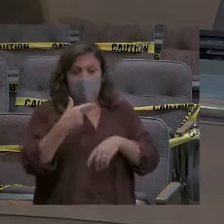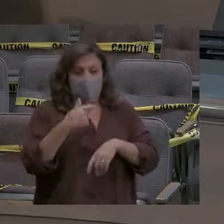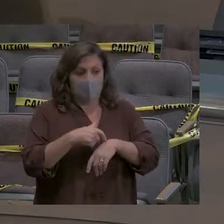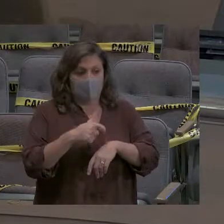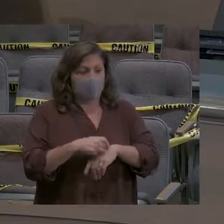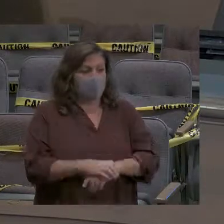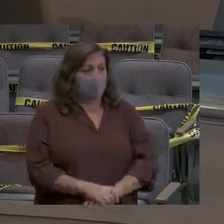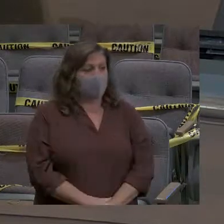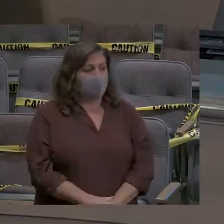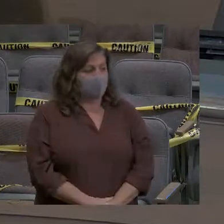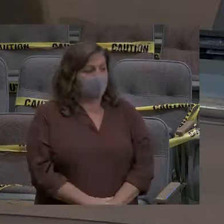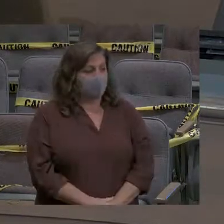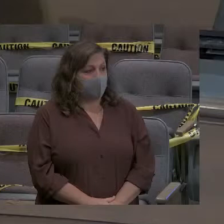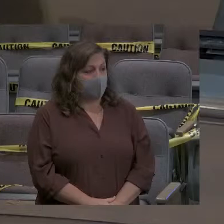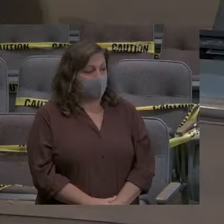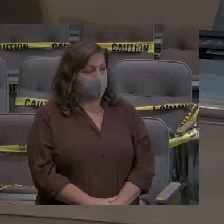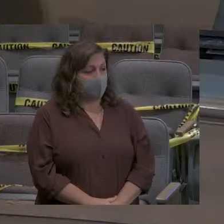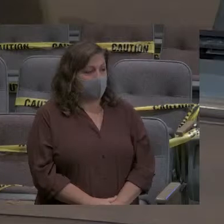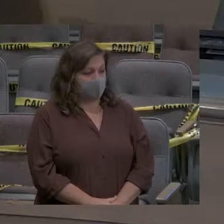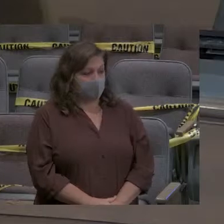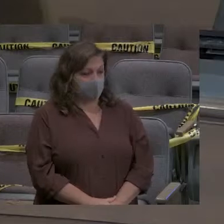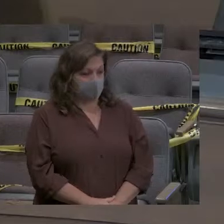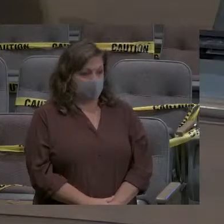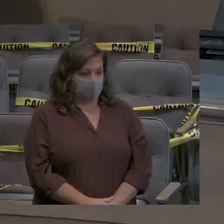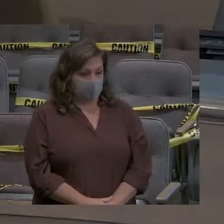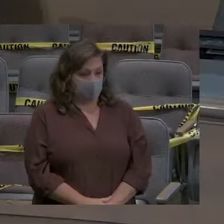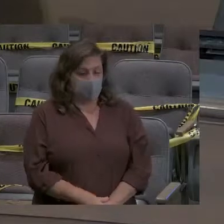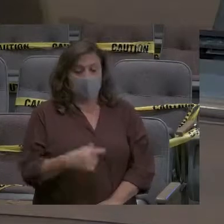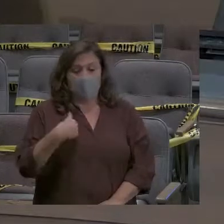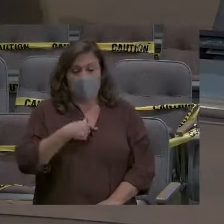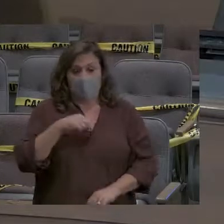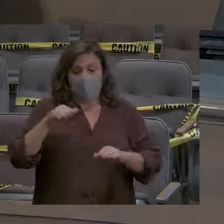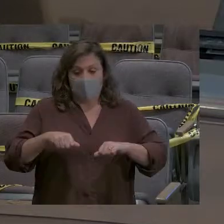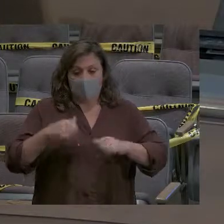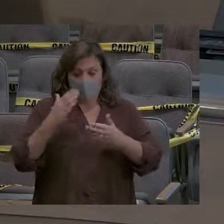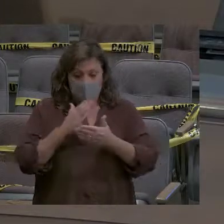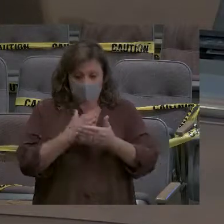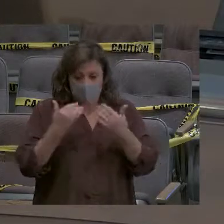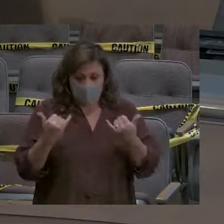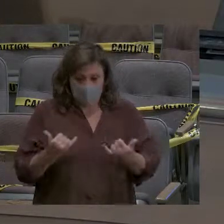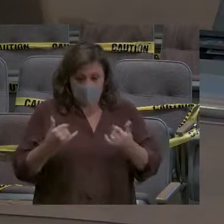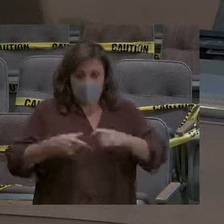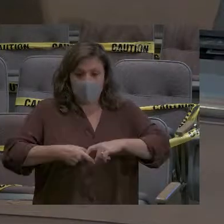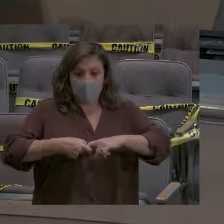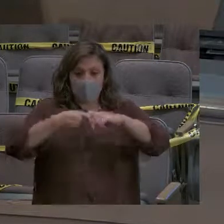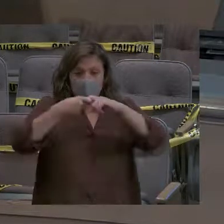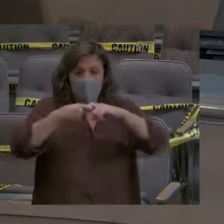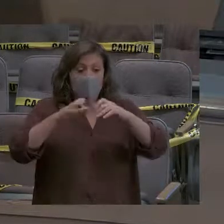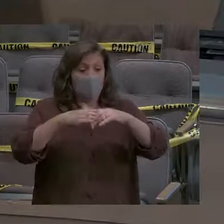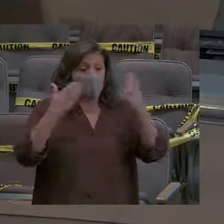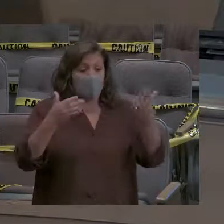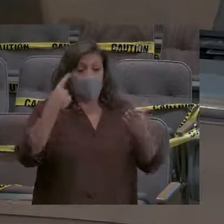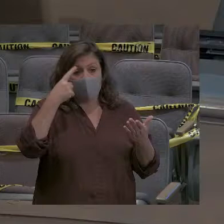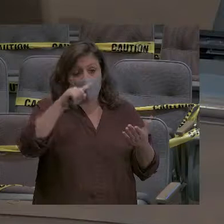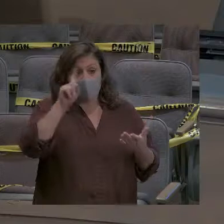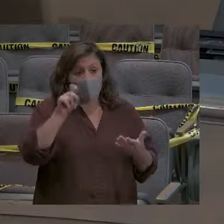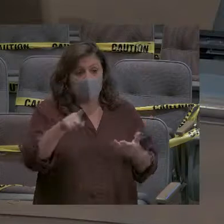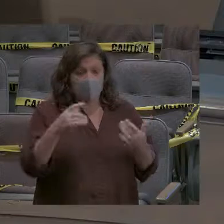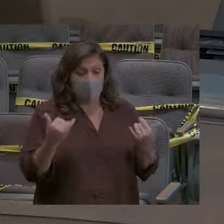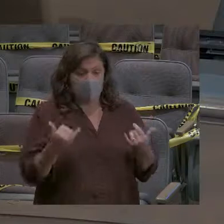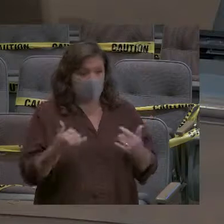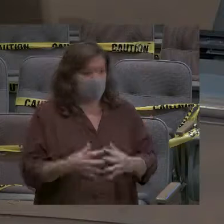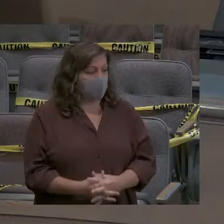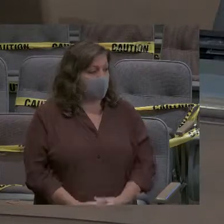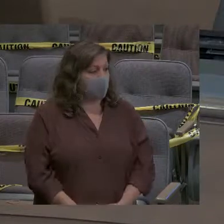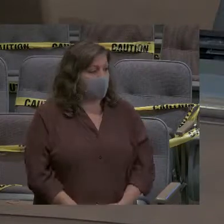the entirety of our press conference. We will stop now. We'll pause here to open the floor for any questions at this time.